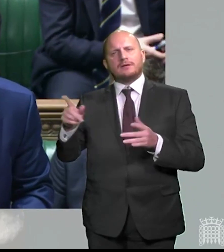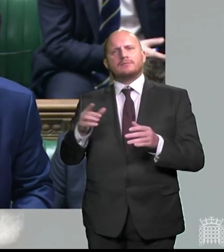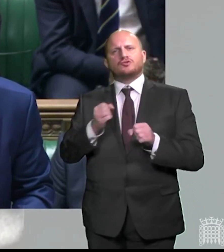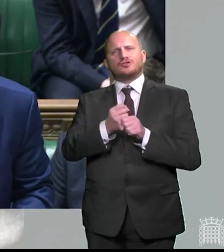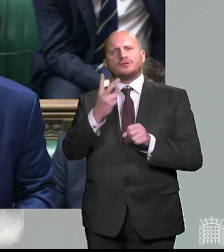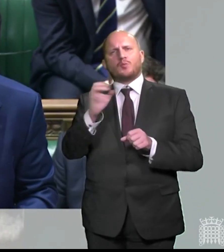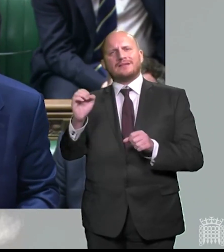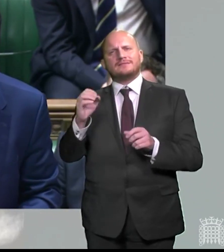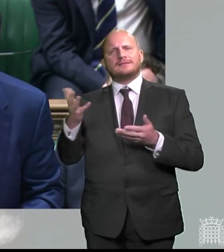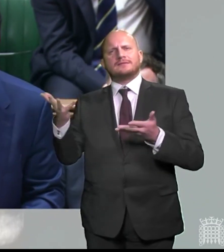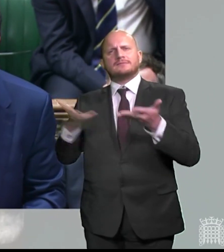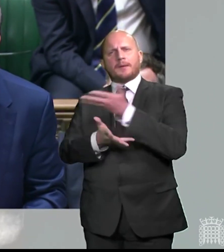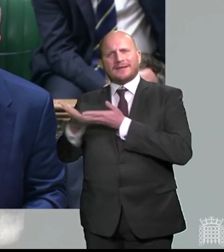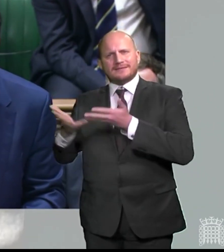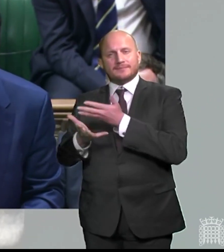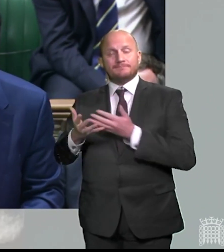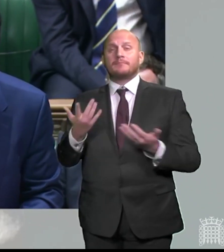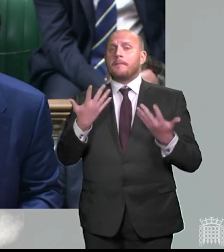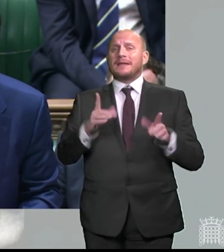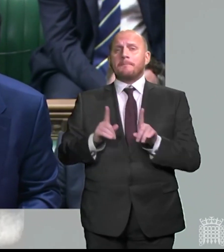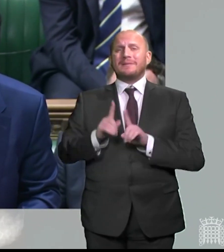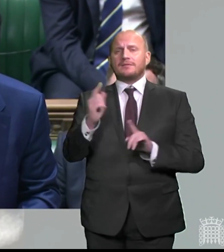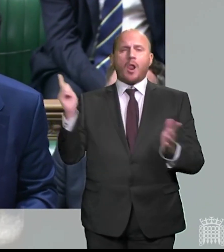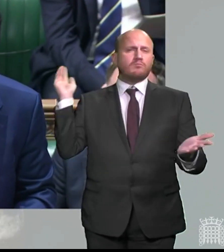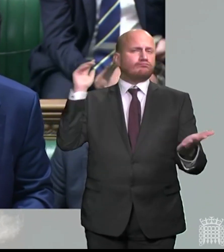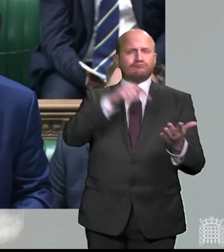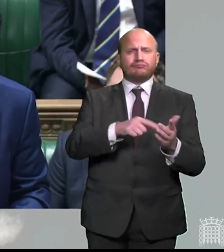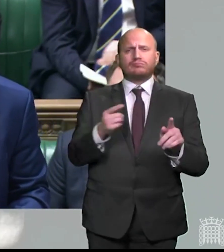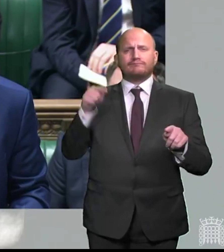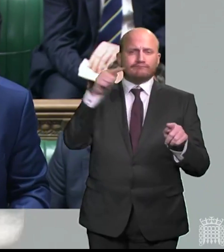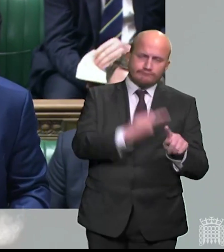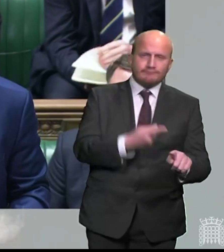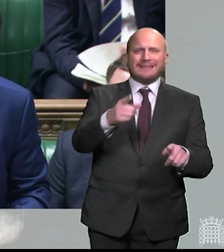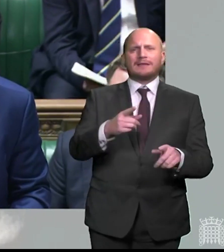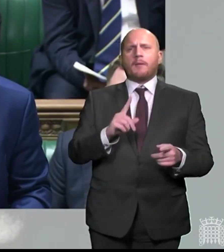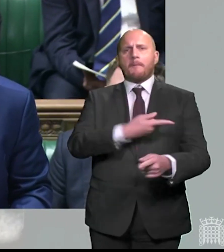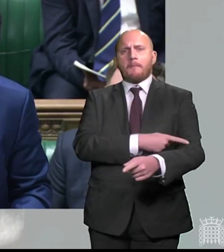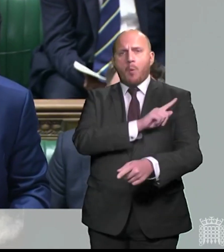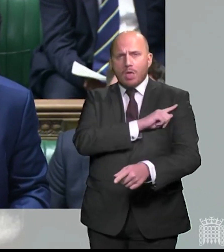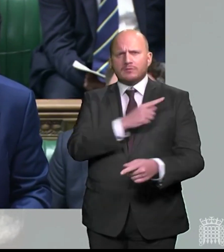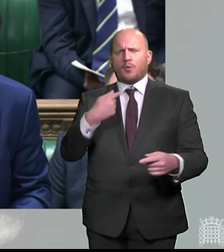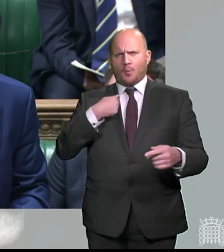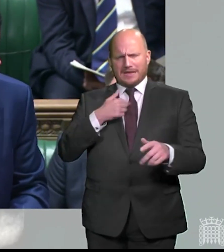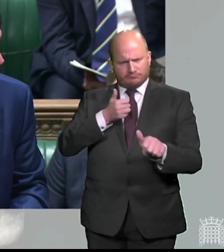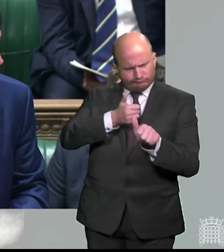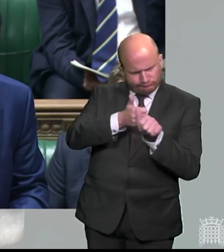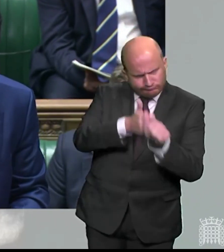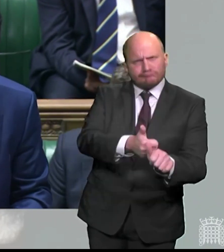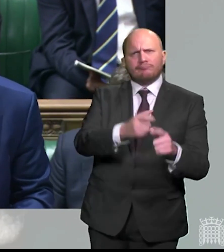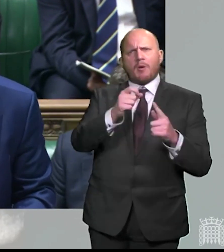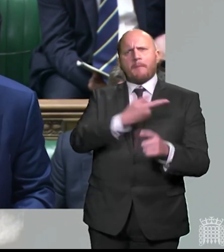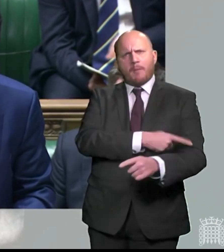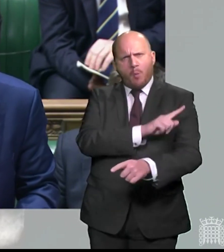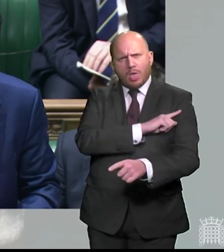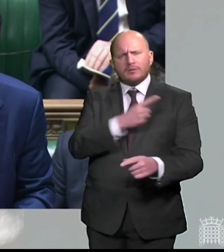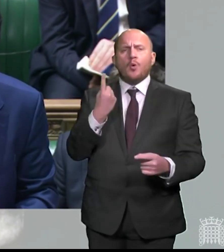Speaker, after the missile strike in Poland yesterday, that we reaffirm our solidarity with Poland, we express our condolences